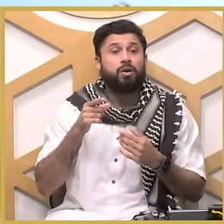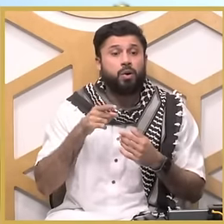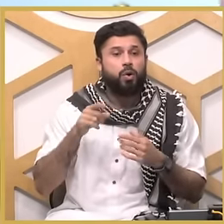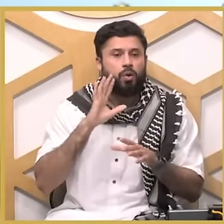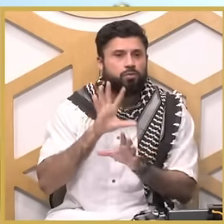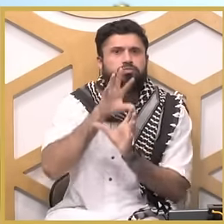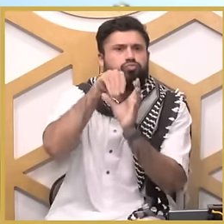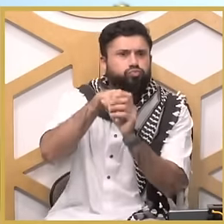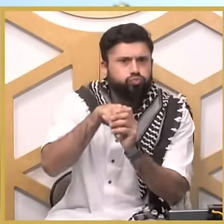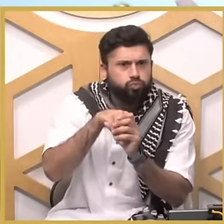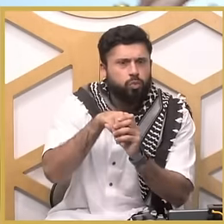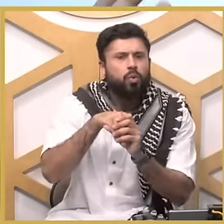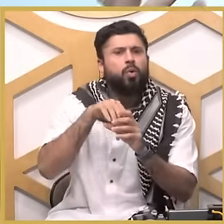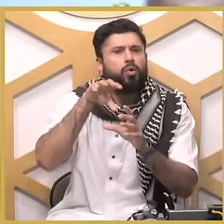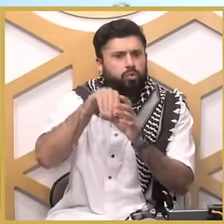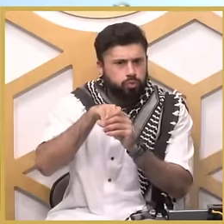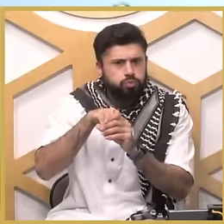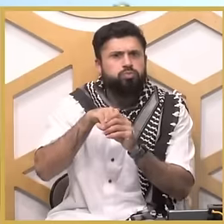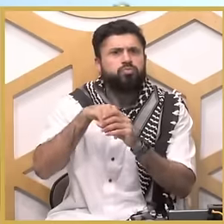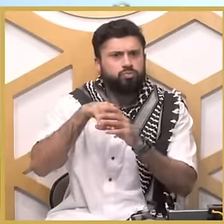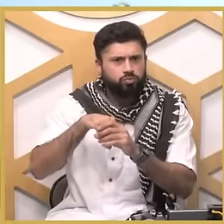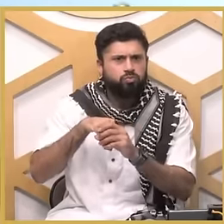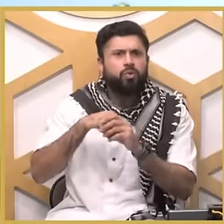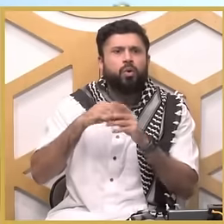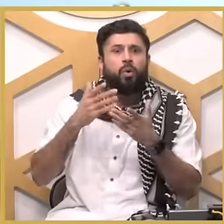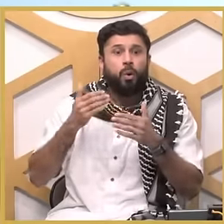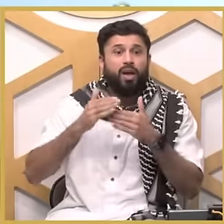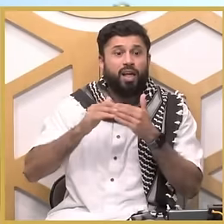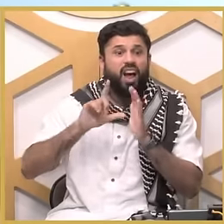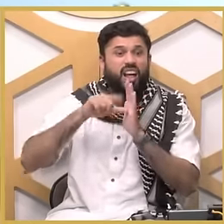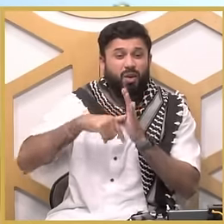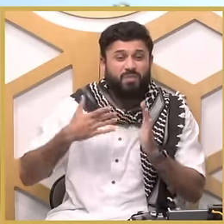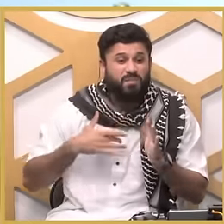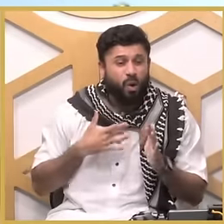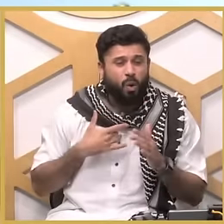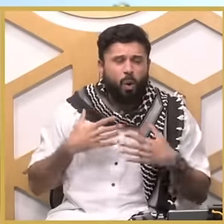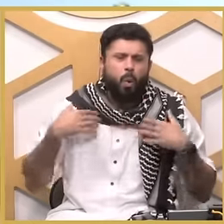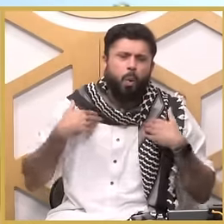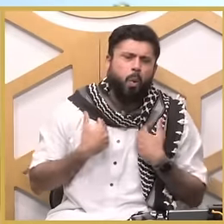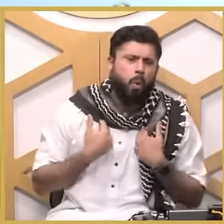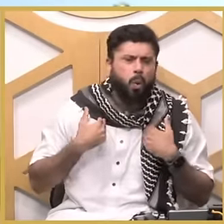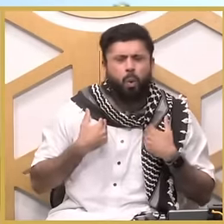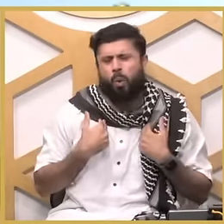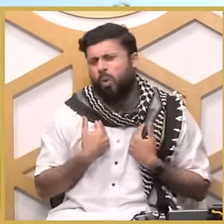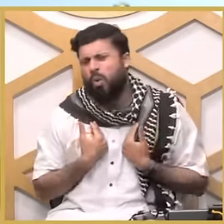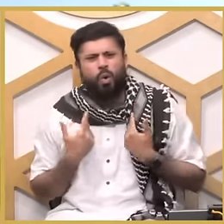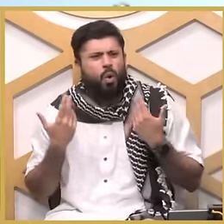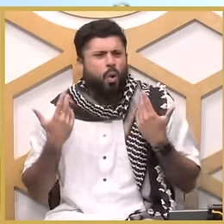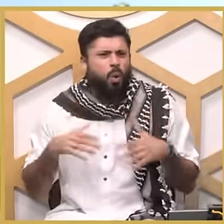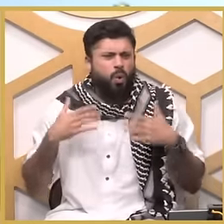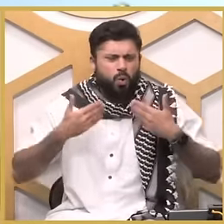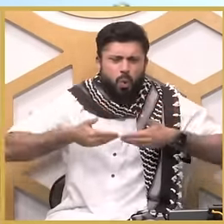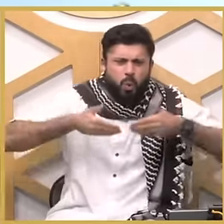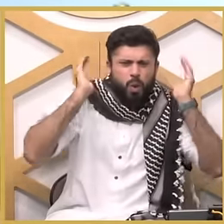The burnout hits you, and then it's like, all right, now you're trying. But look, when you're saying, what you're saying